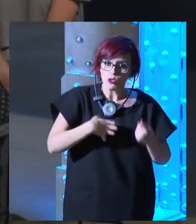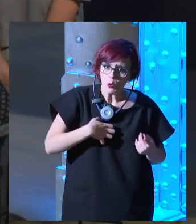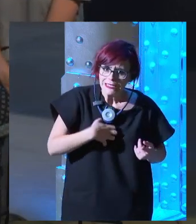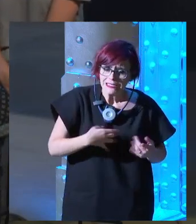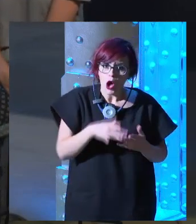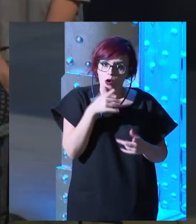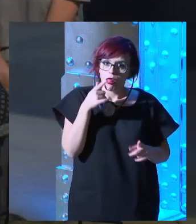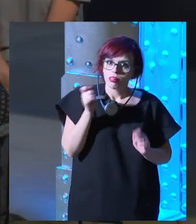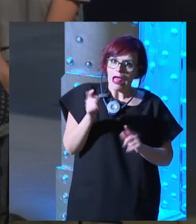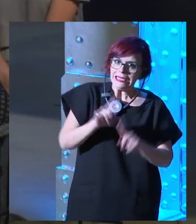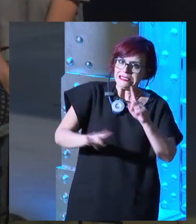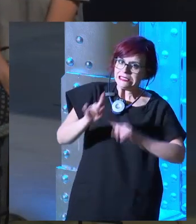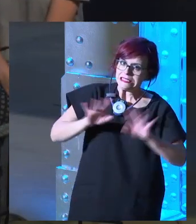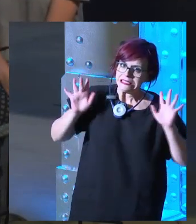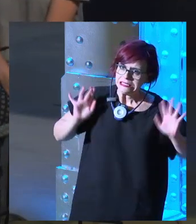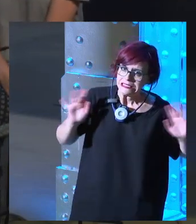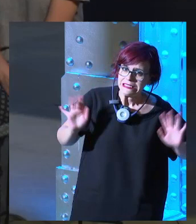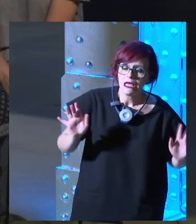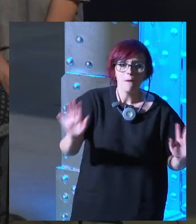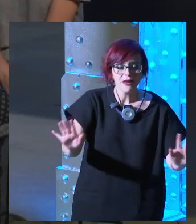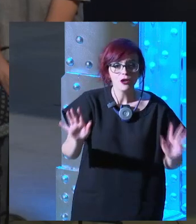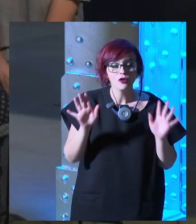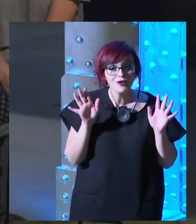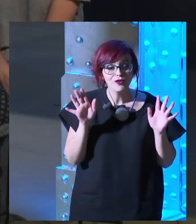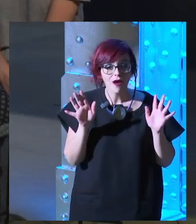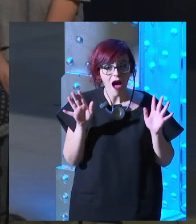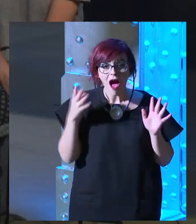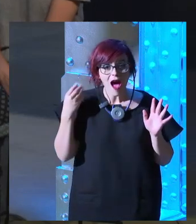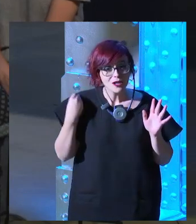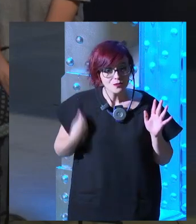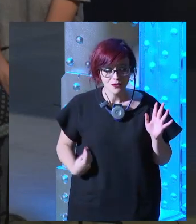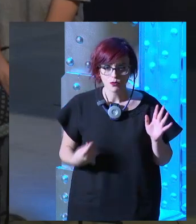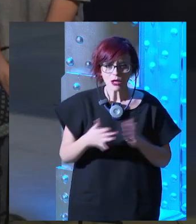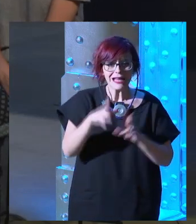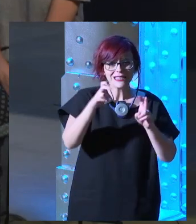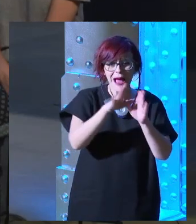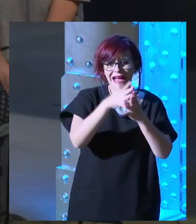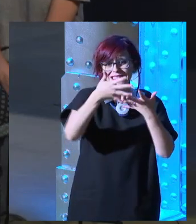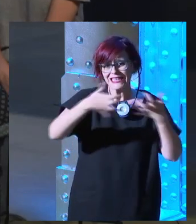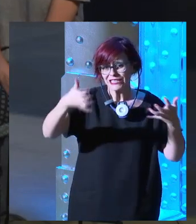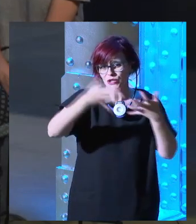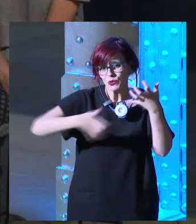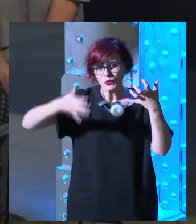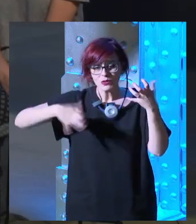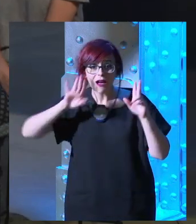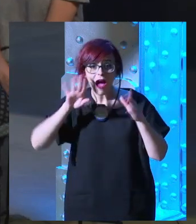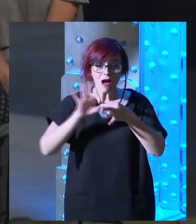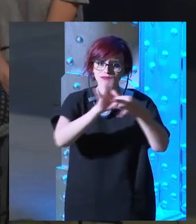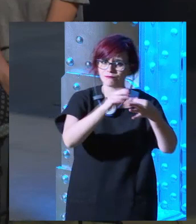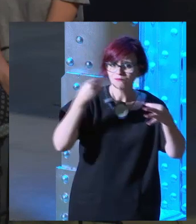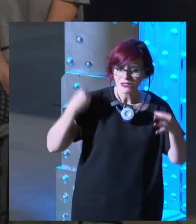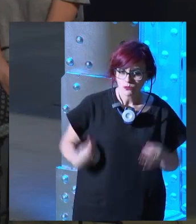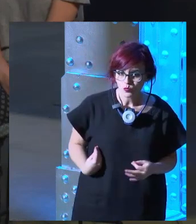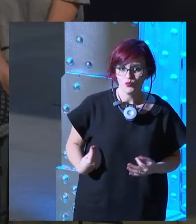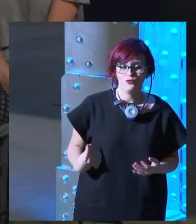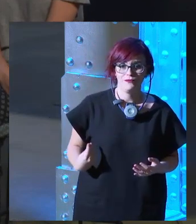Because there is so much in it about love. Mrs. Winterson was never quite happy with those parts. She preferred the